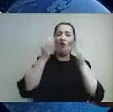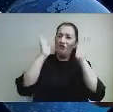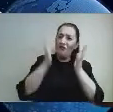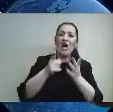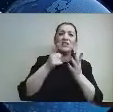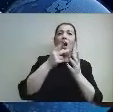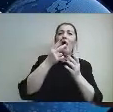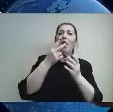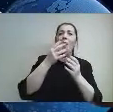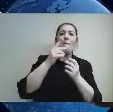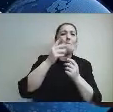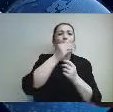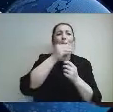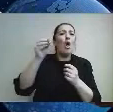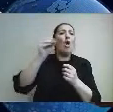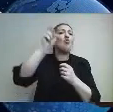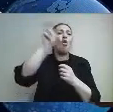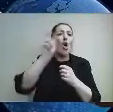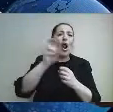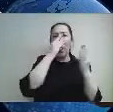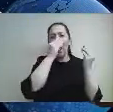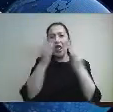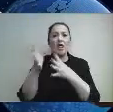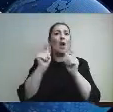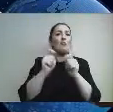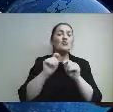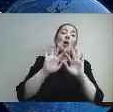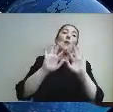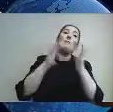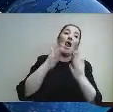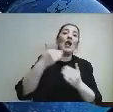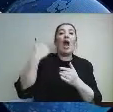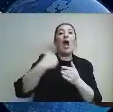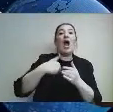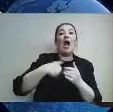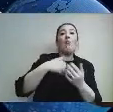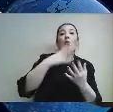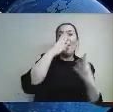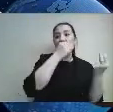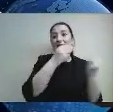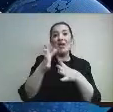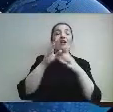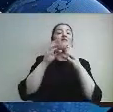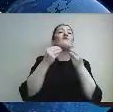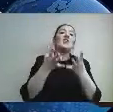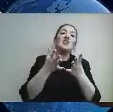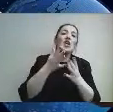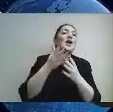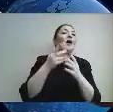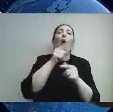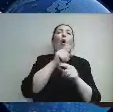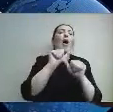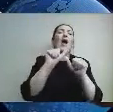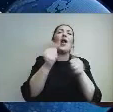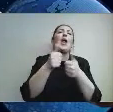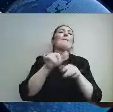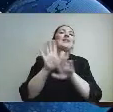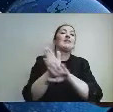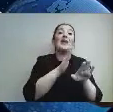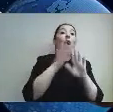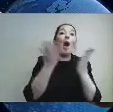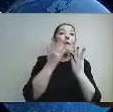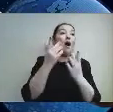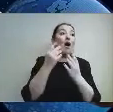not interested in the method. They just care about the creative solution. The other group says, yes,